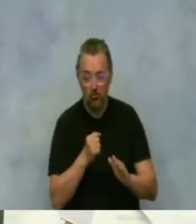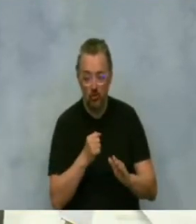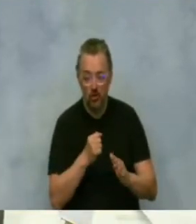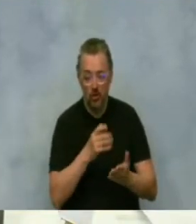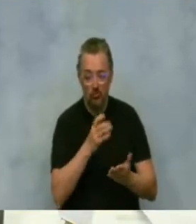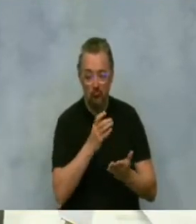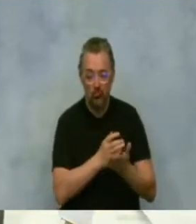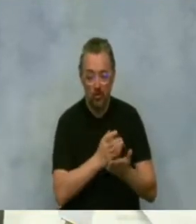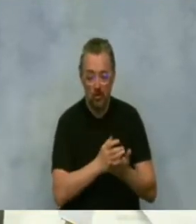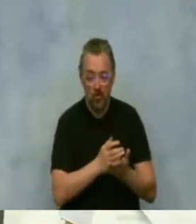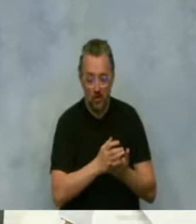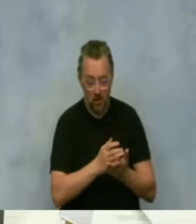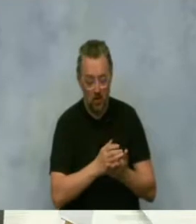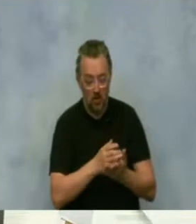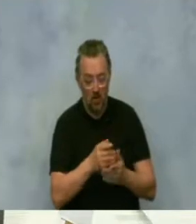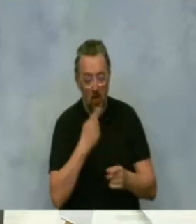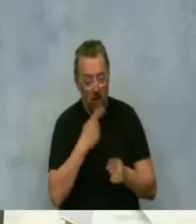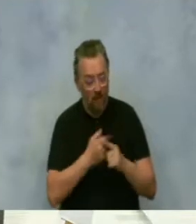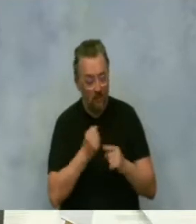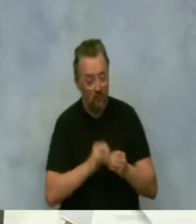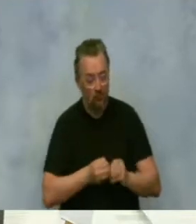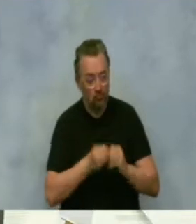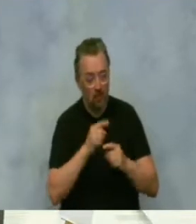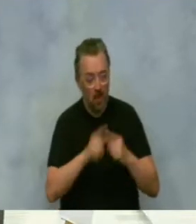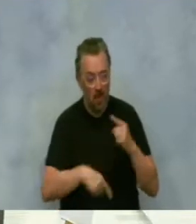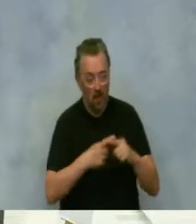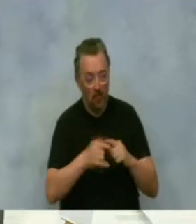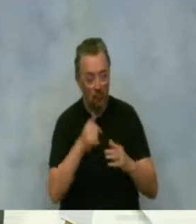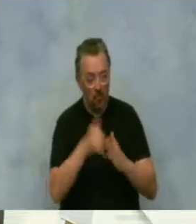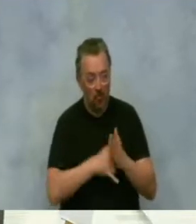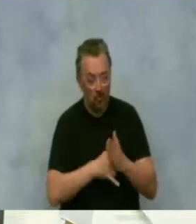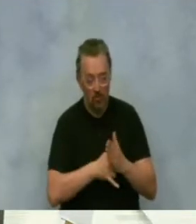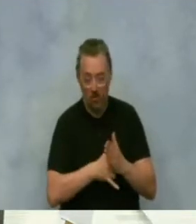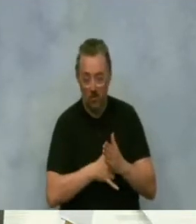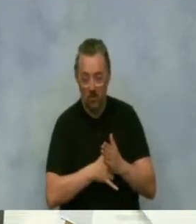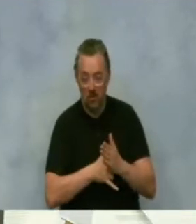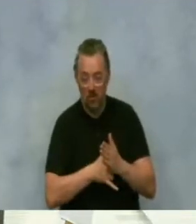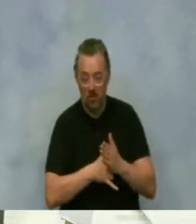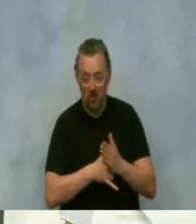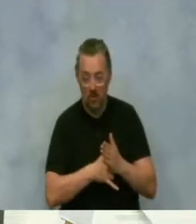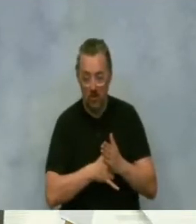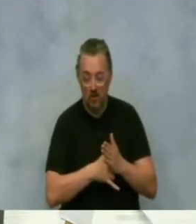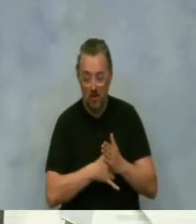produce each year an annual report on our performance and against that charter.